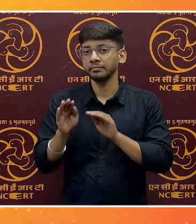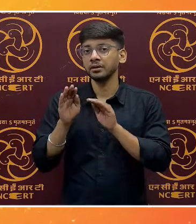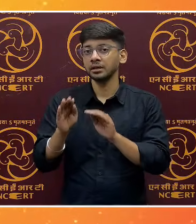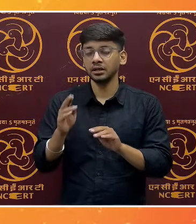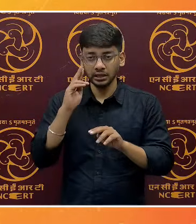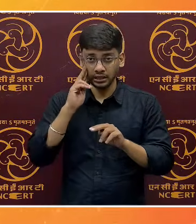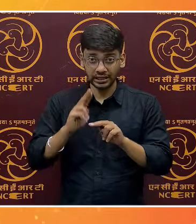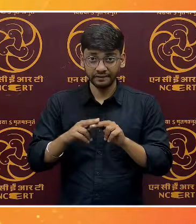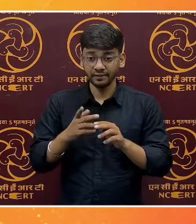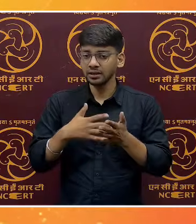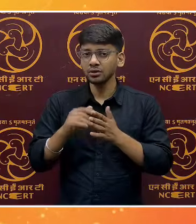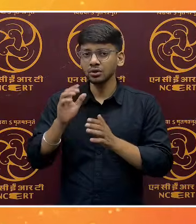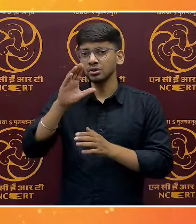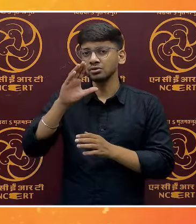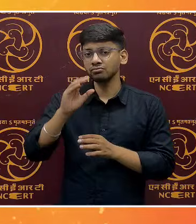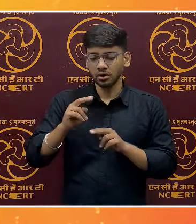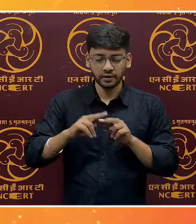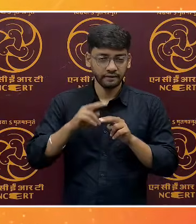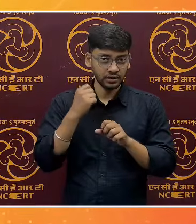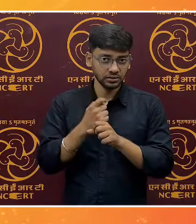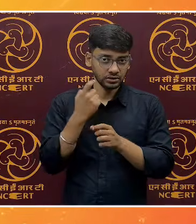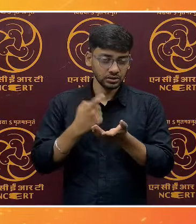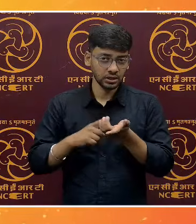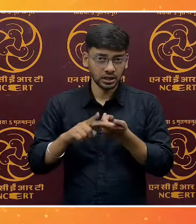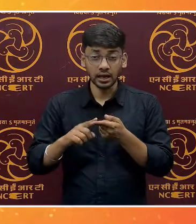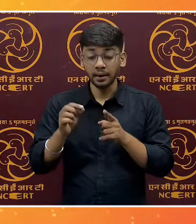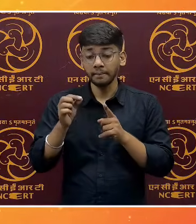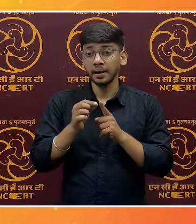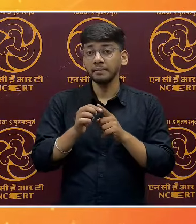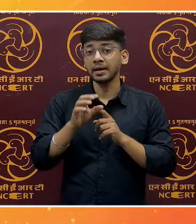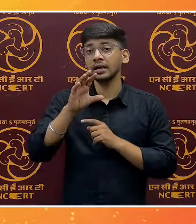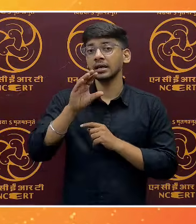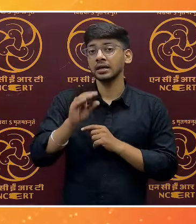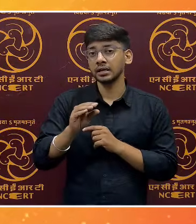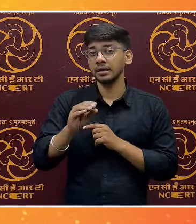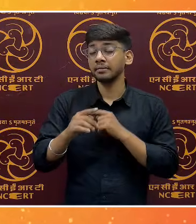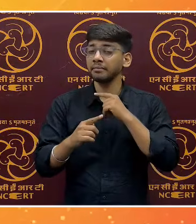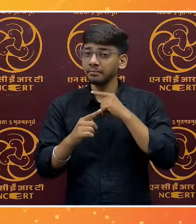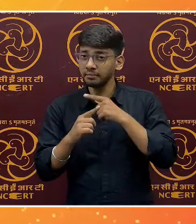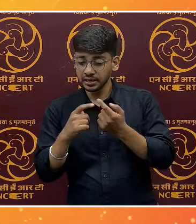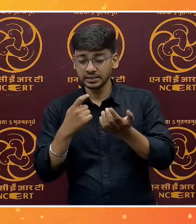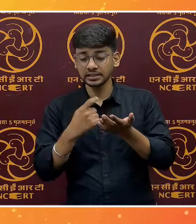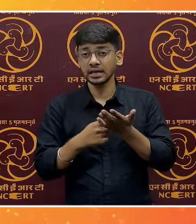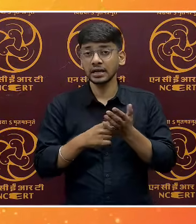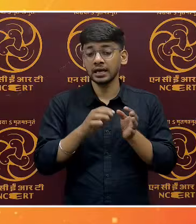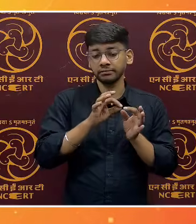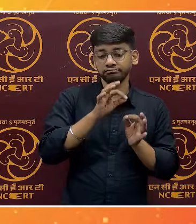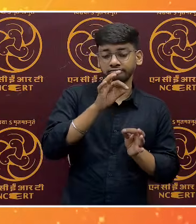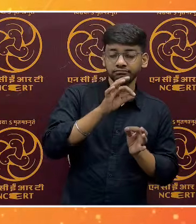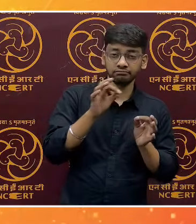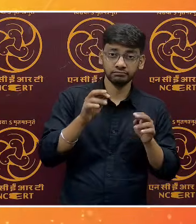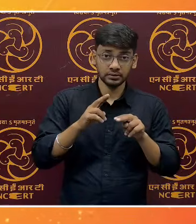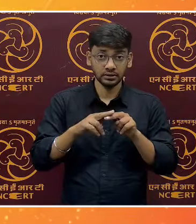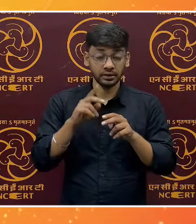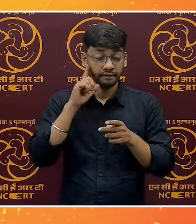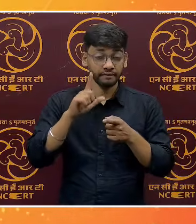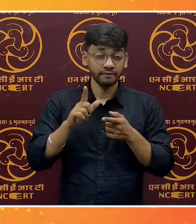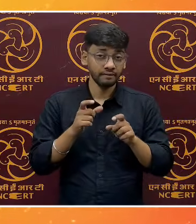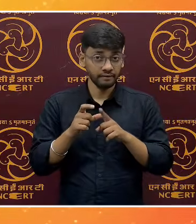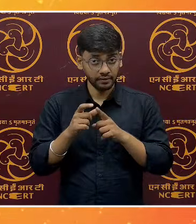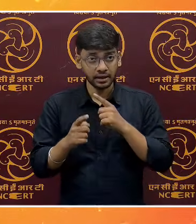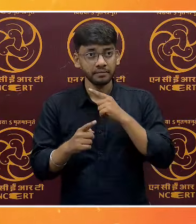we have some smaller figure, then the parameter is less, and we have some rectangular figure which is like filled and bigger